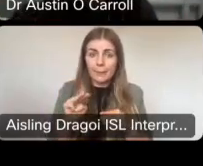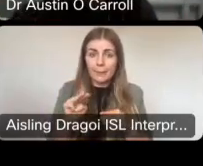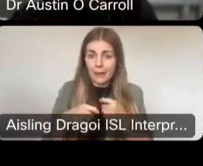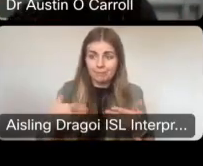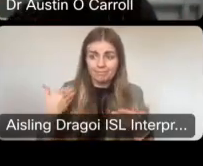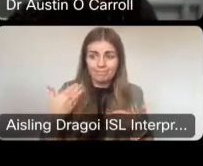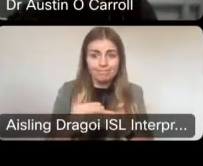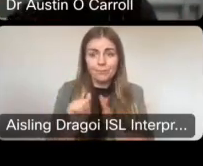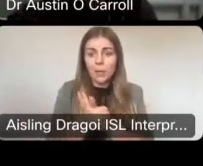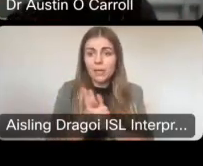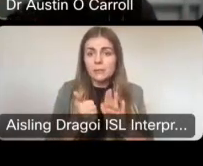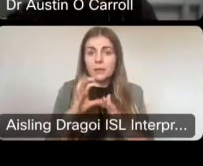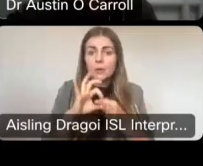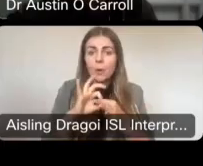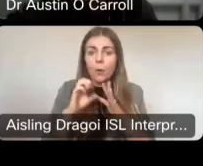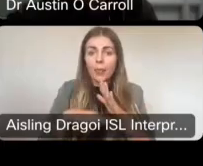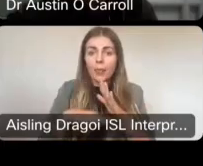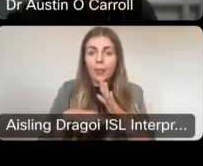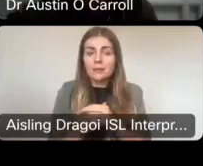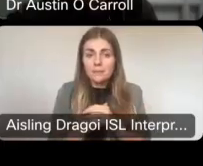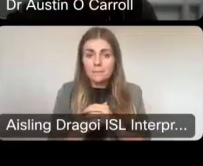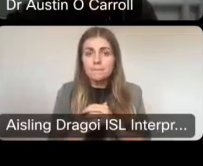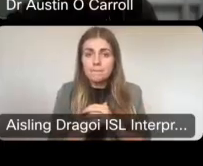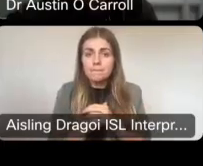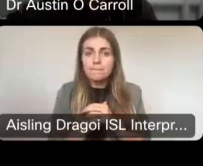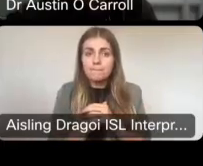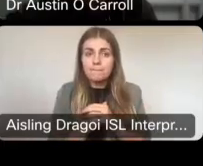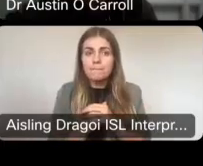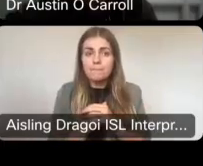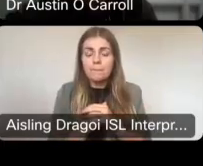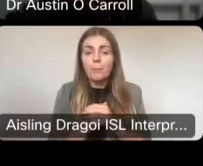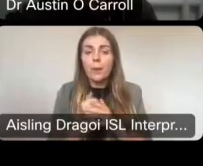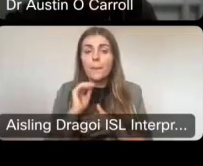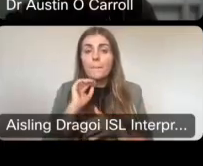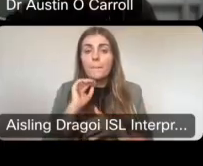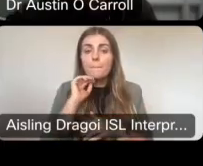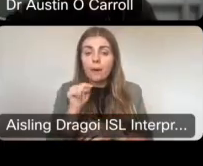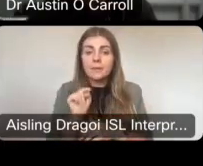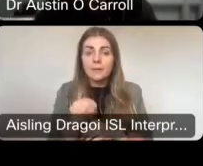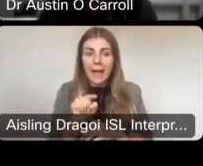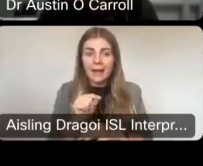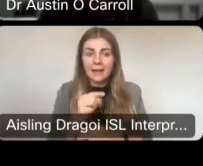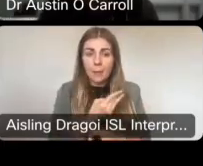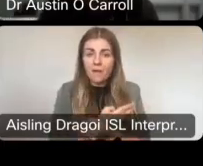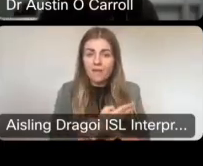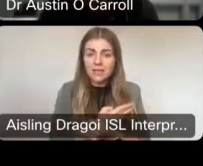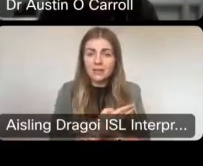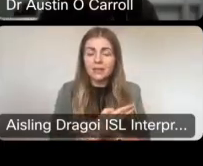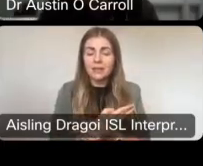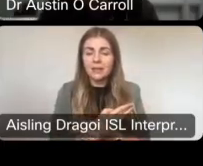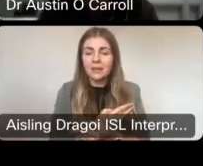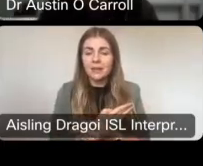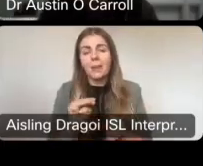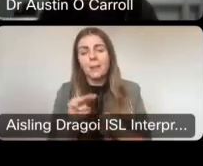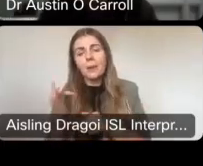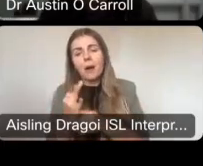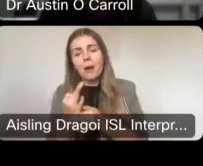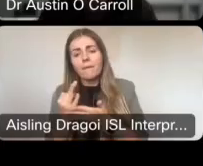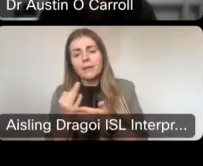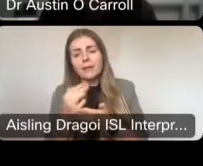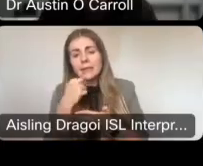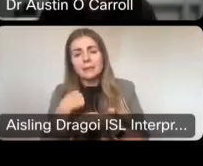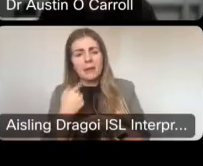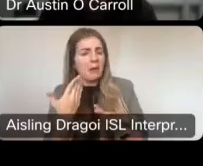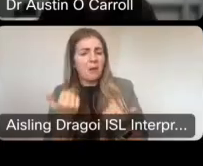So because of that, that poverty, people often say to me, oh, anyone can end up using